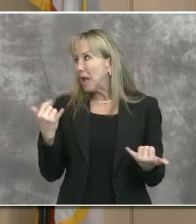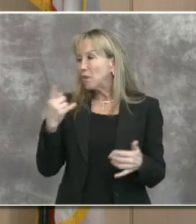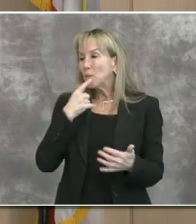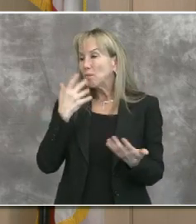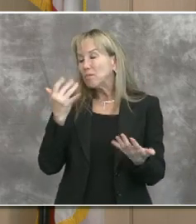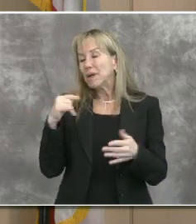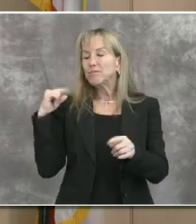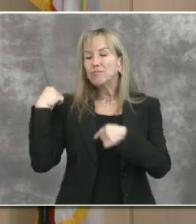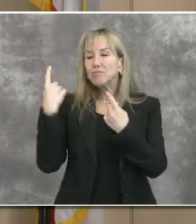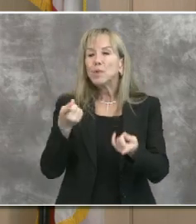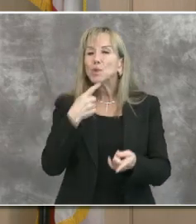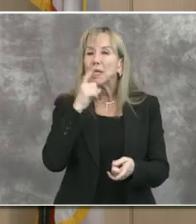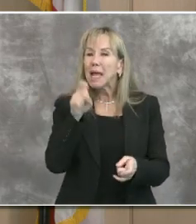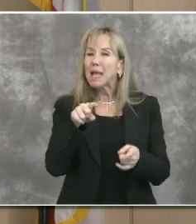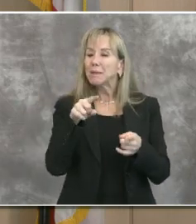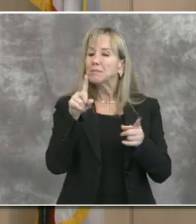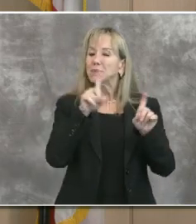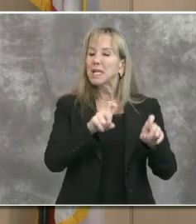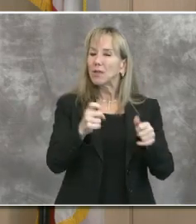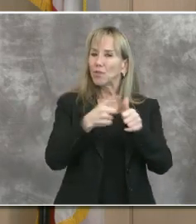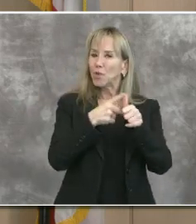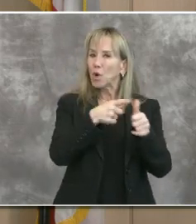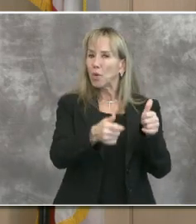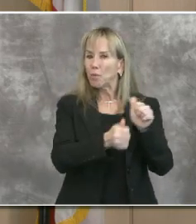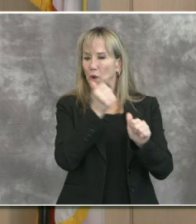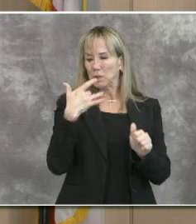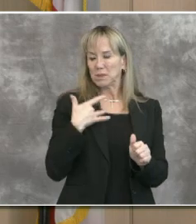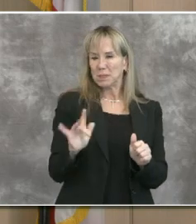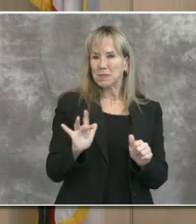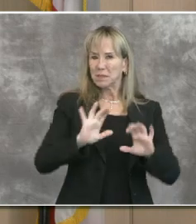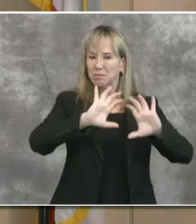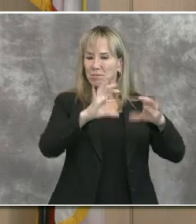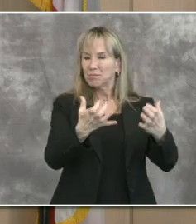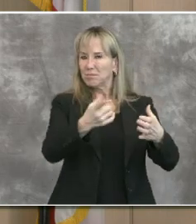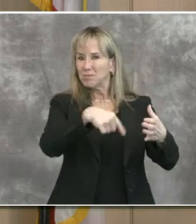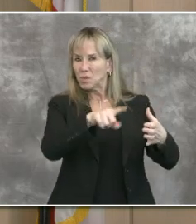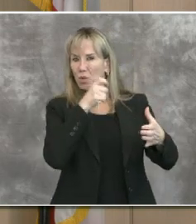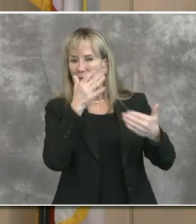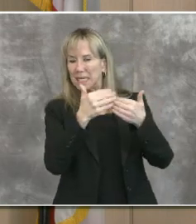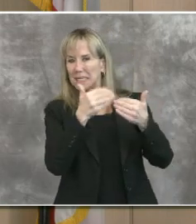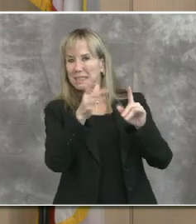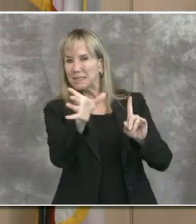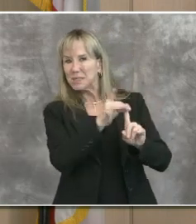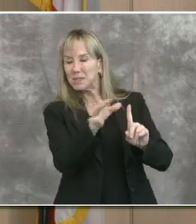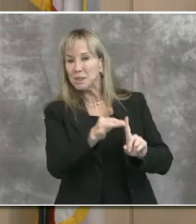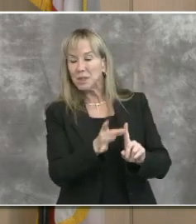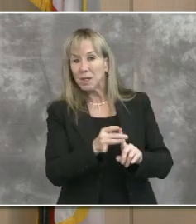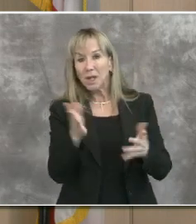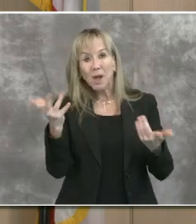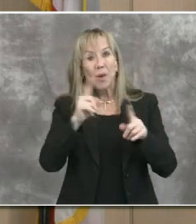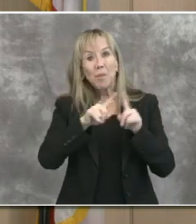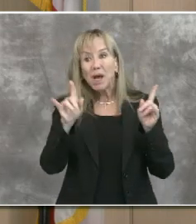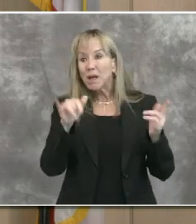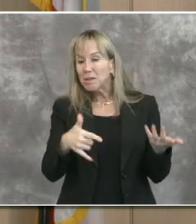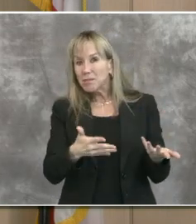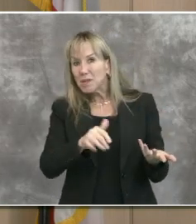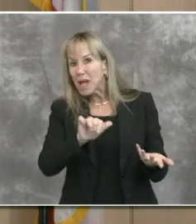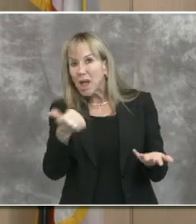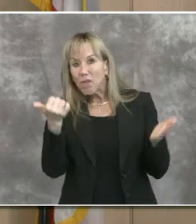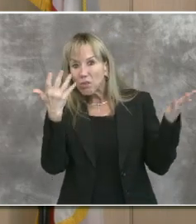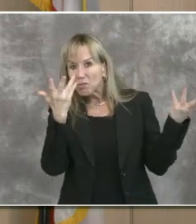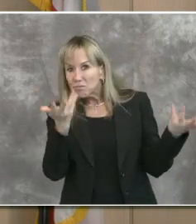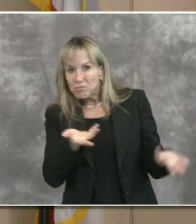populations. But is there no plan to use that additional capacity